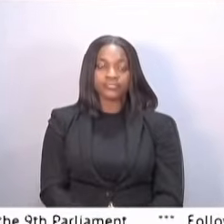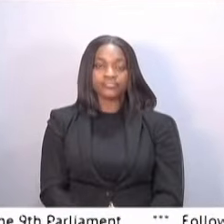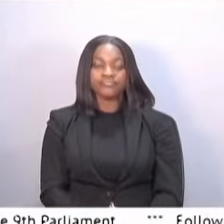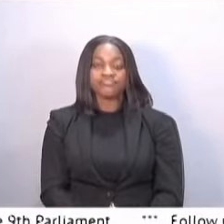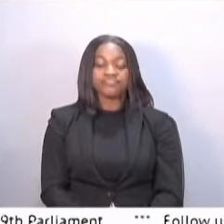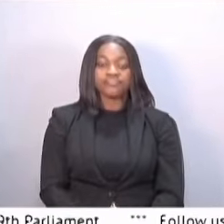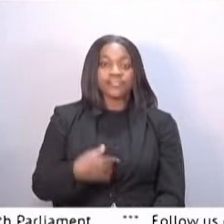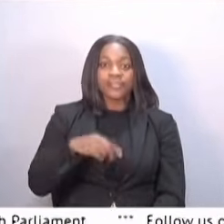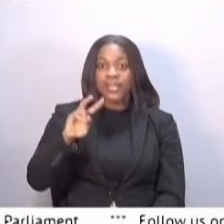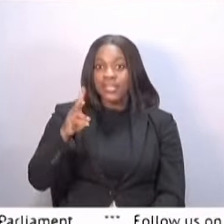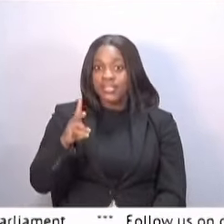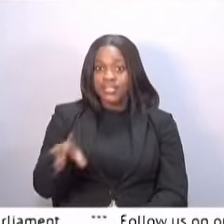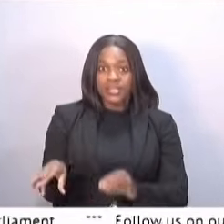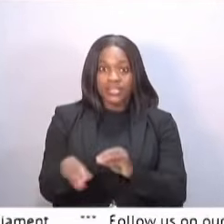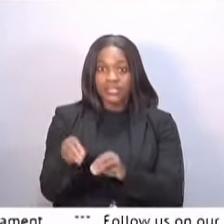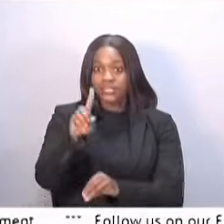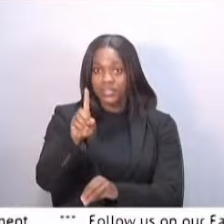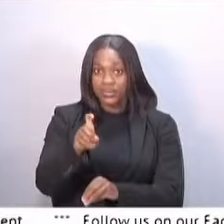second follow-up.